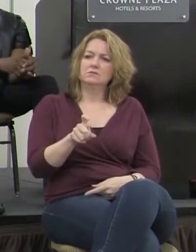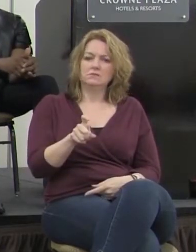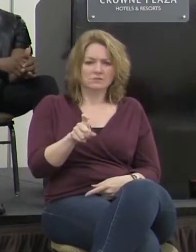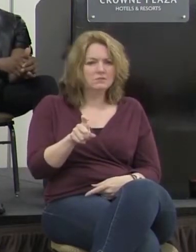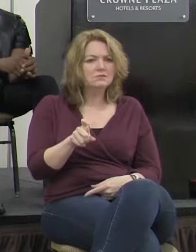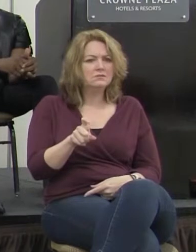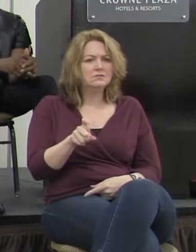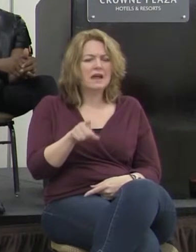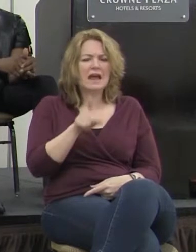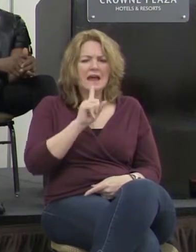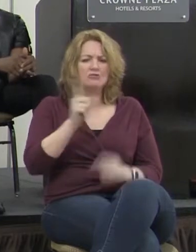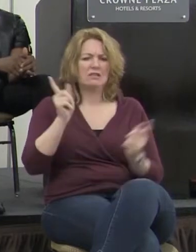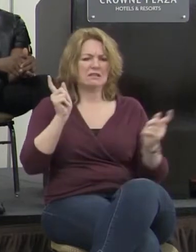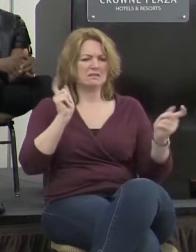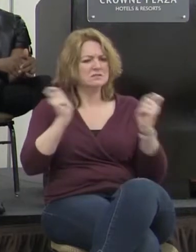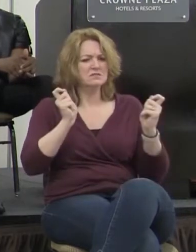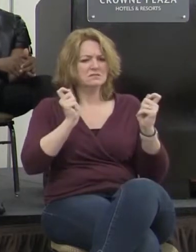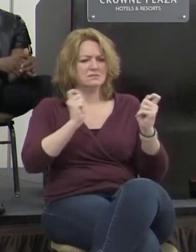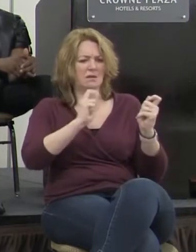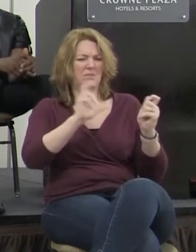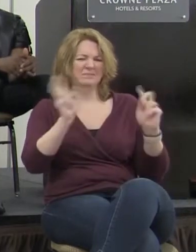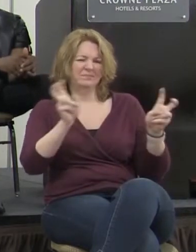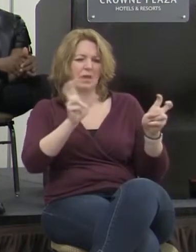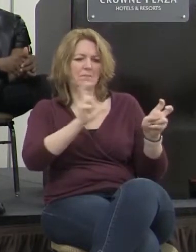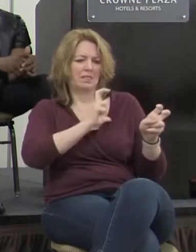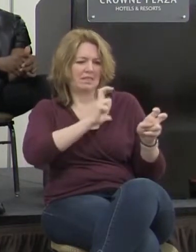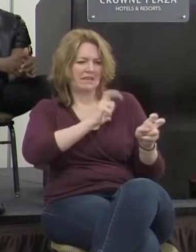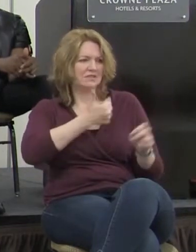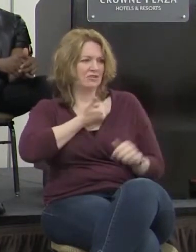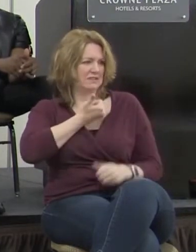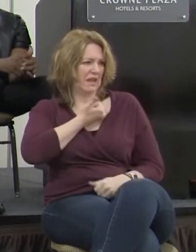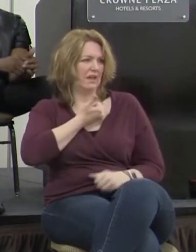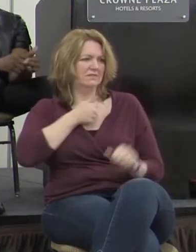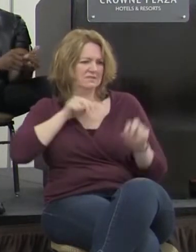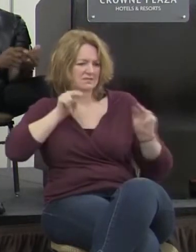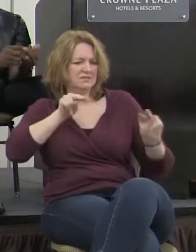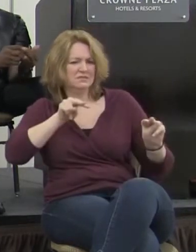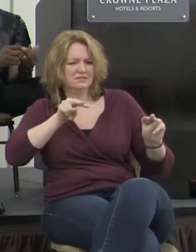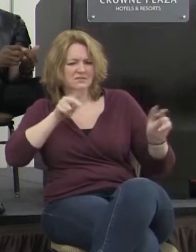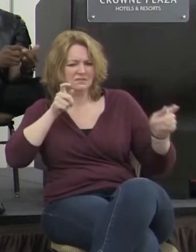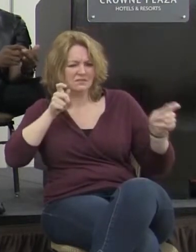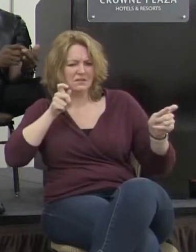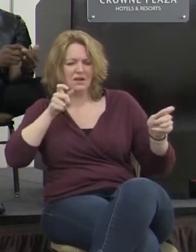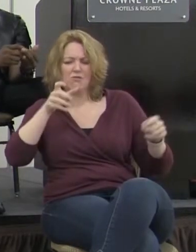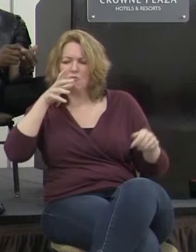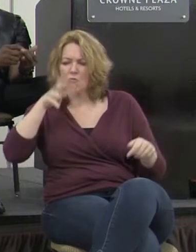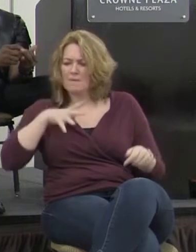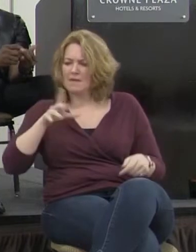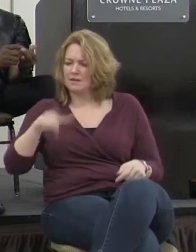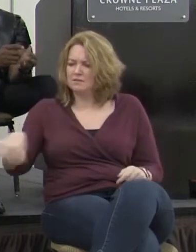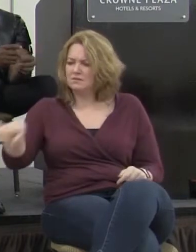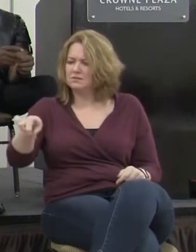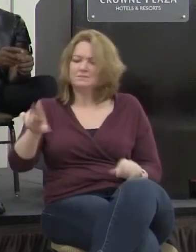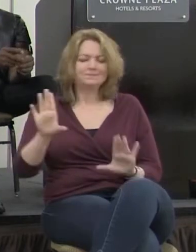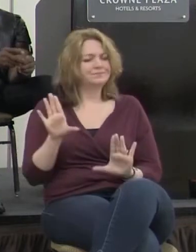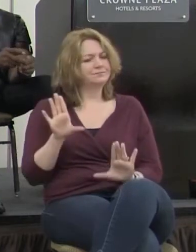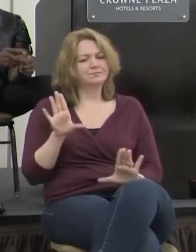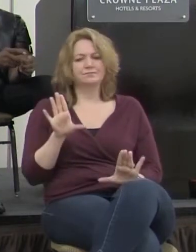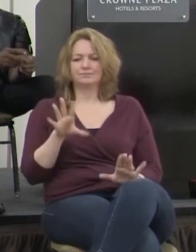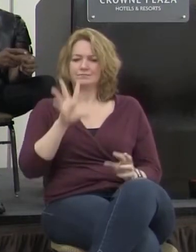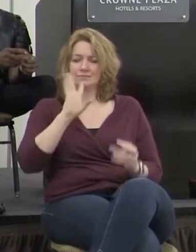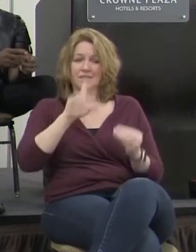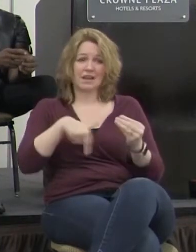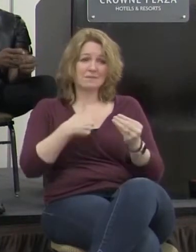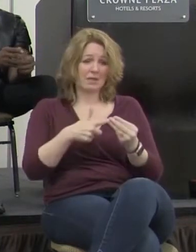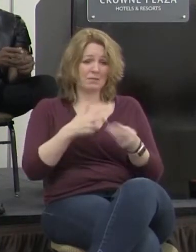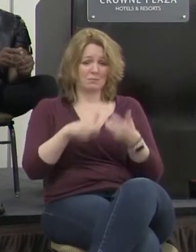We have to actively police this in ourselves so that the women in our lives, I mean, you talk about